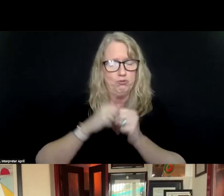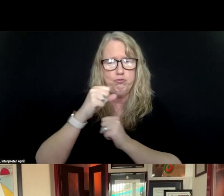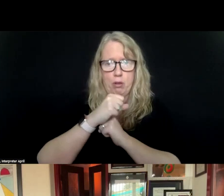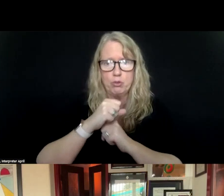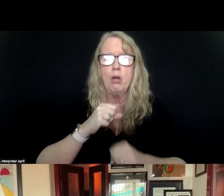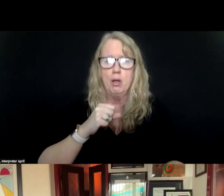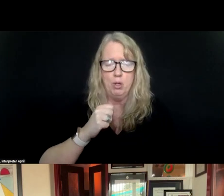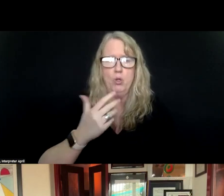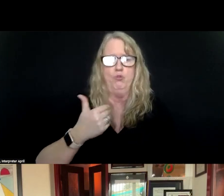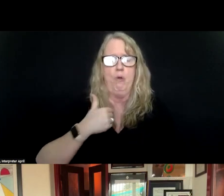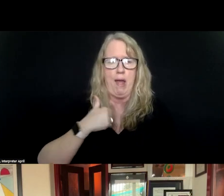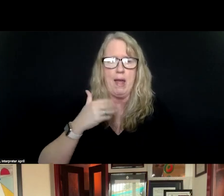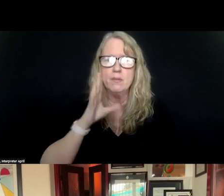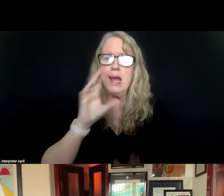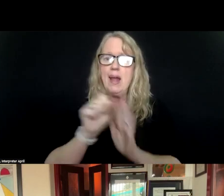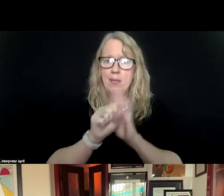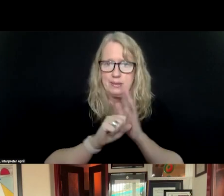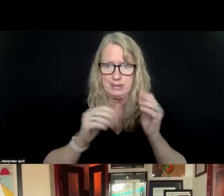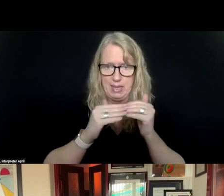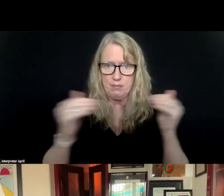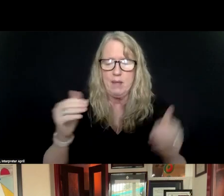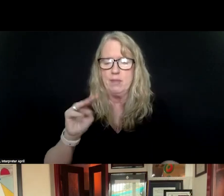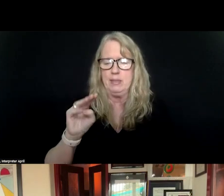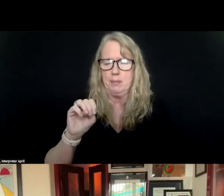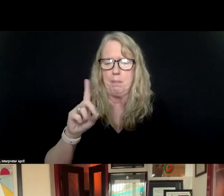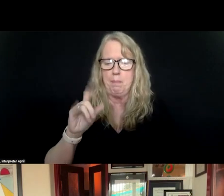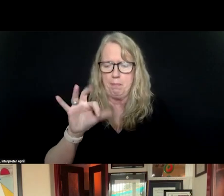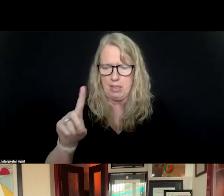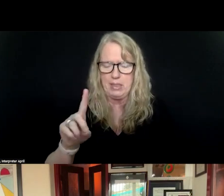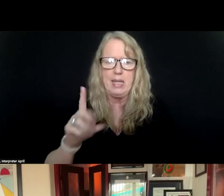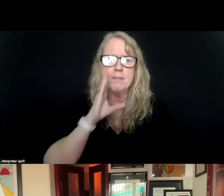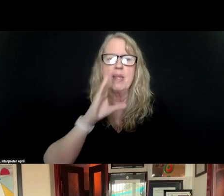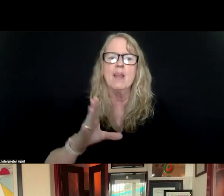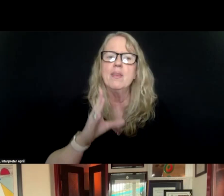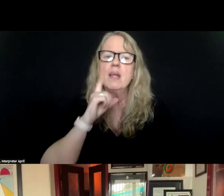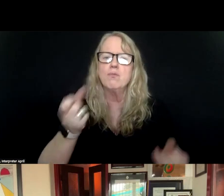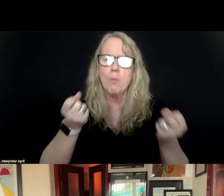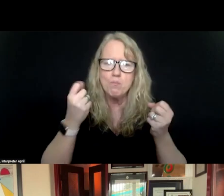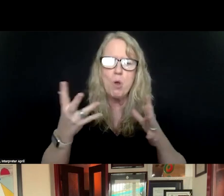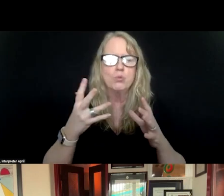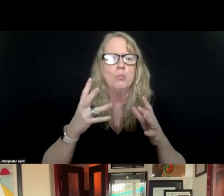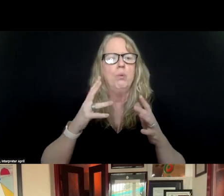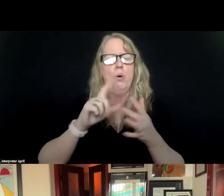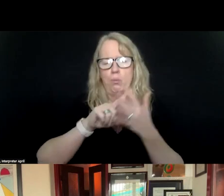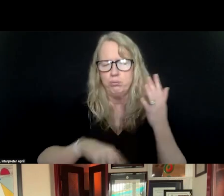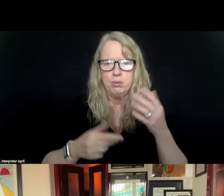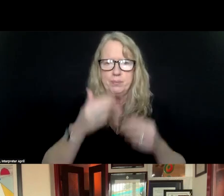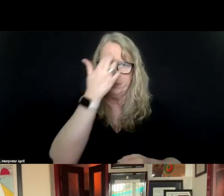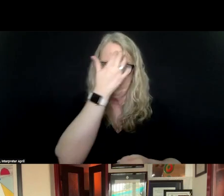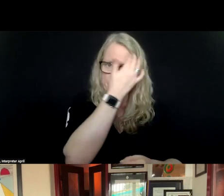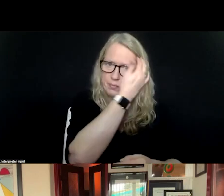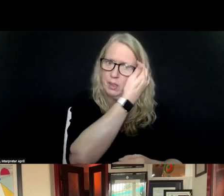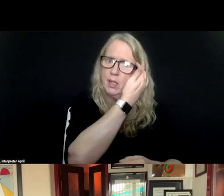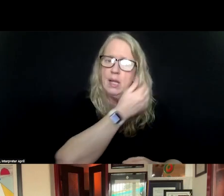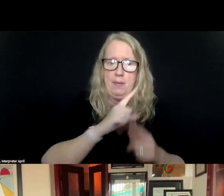you've got at the state level, it's our Medicaid office that braids funding from multiple sources. And then they divide the state into